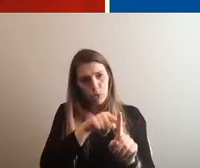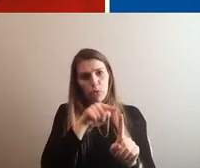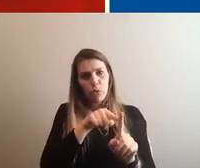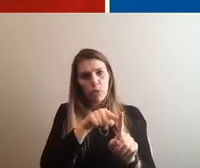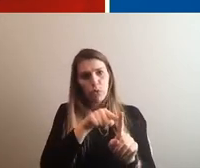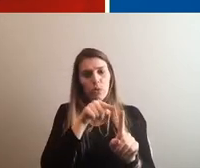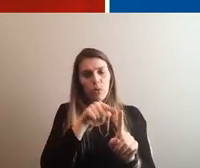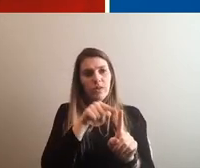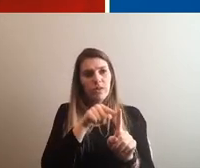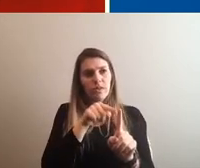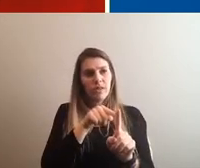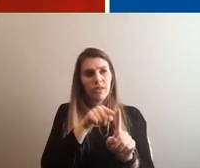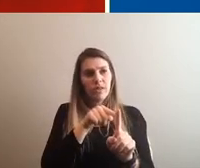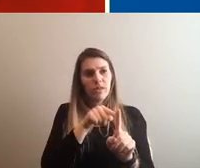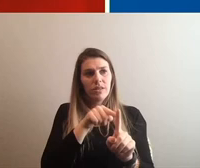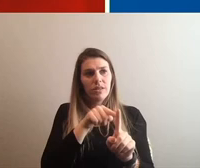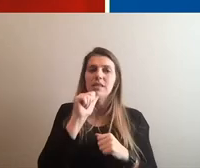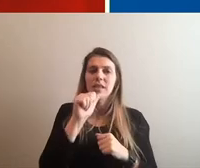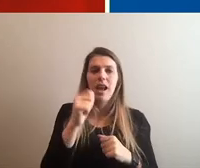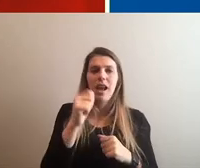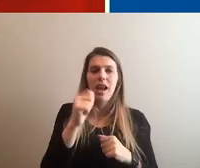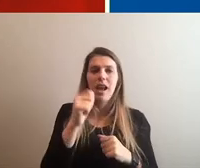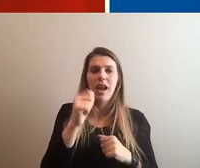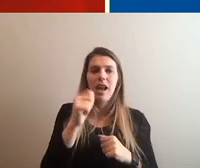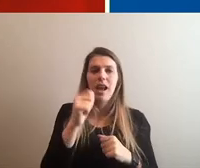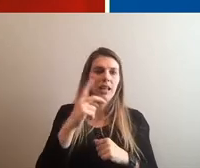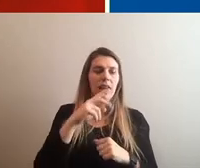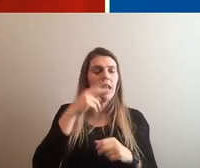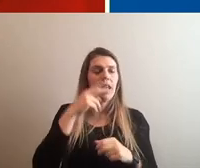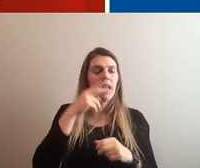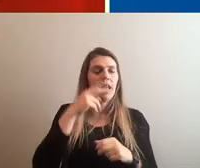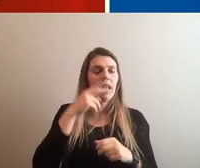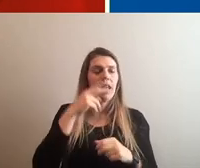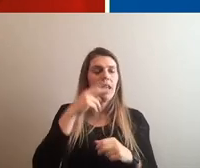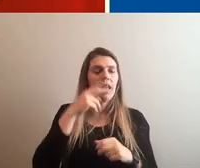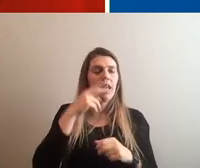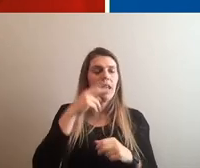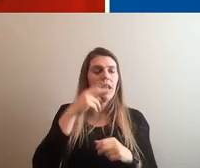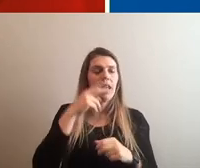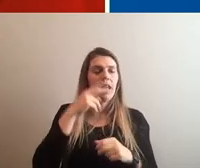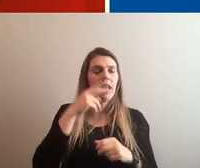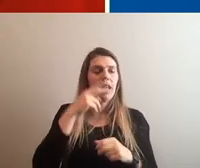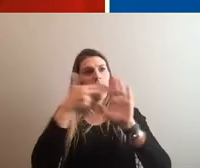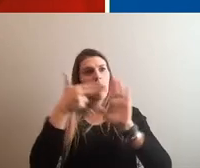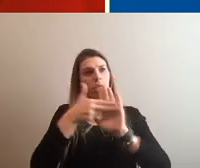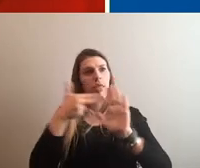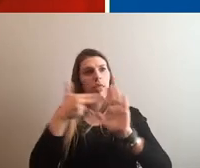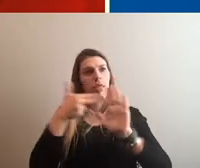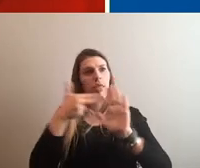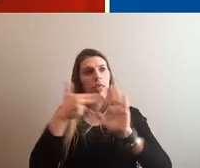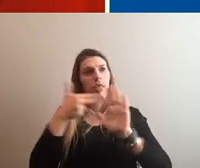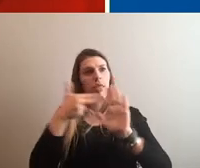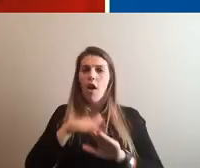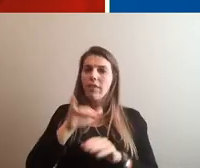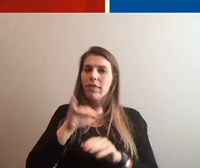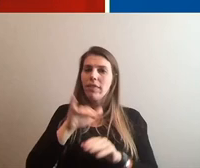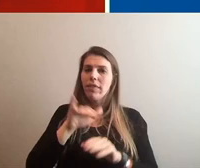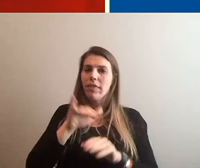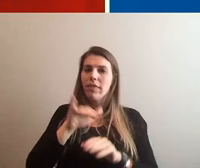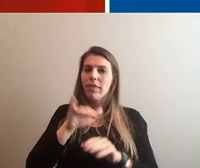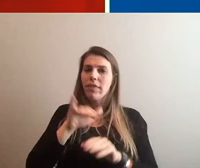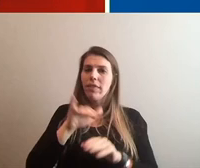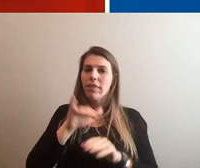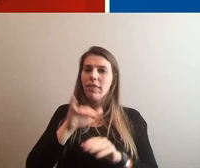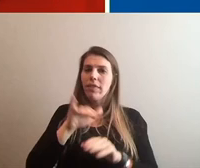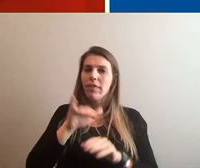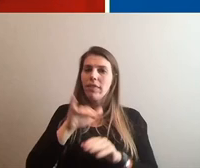you. Not just see you as a name with lots of labels on a sheet of paper. See you as a human being,